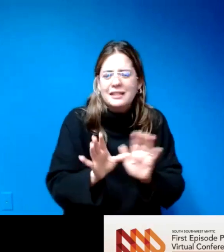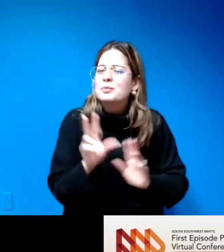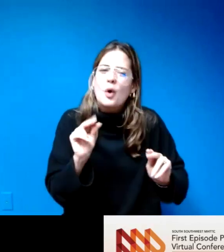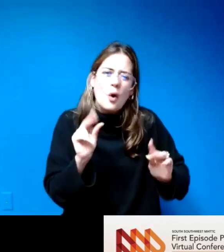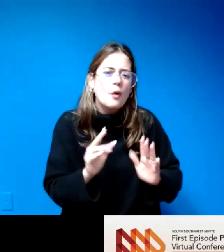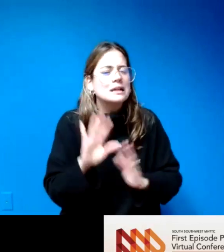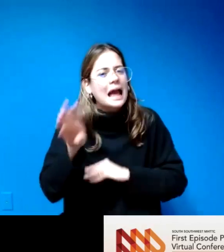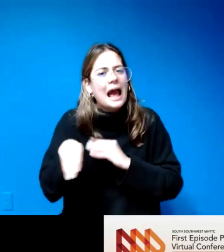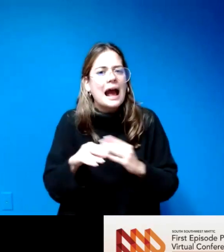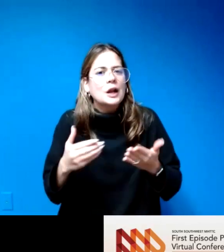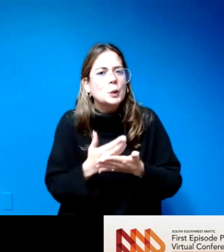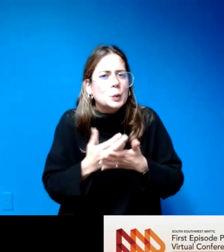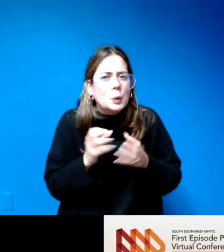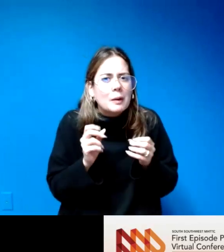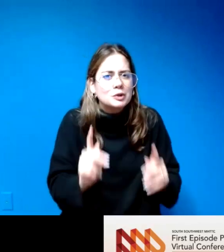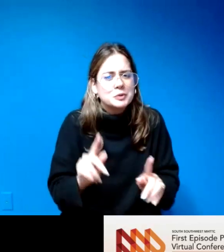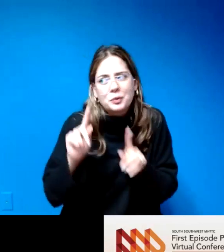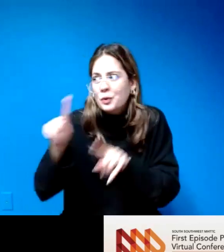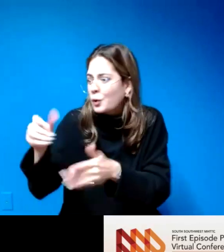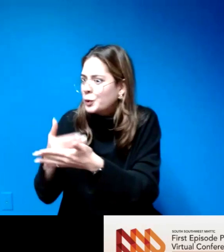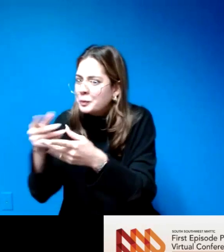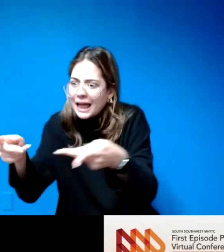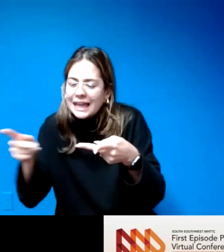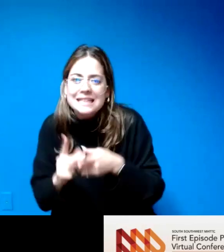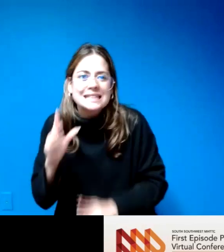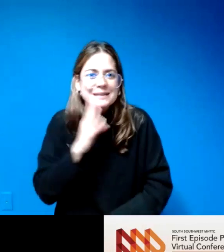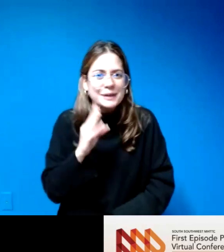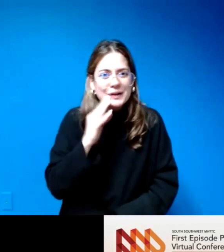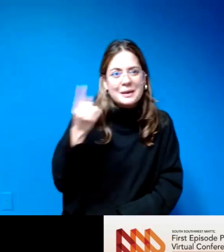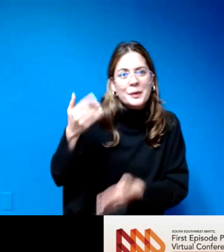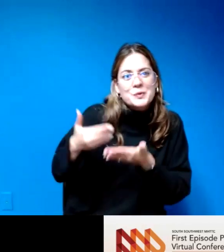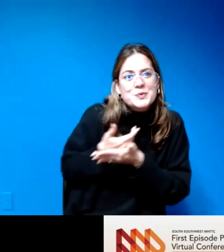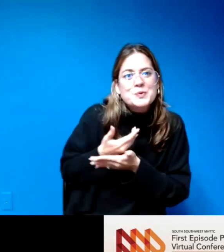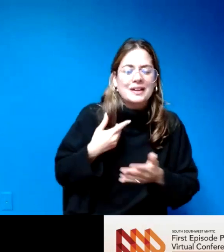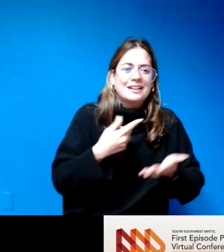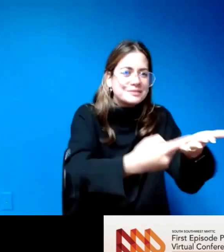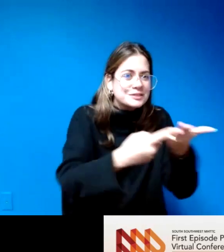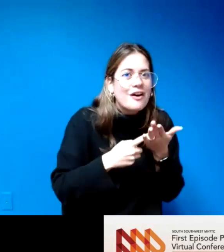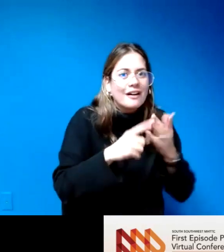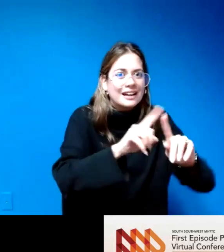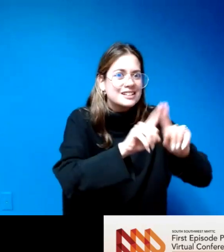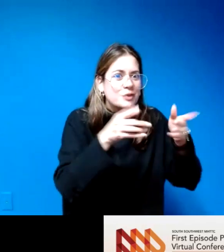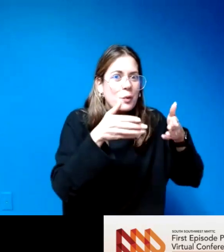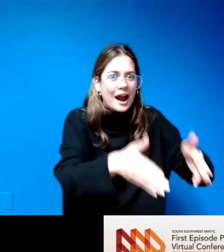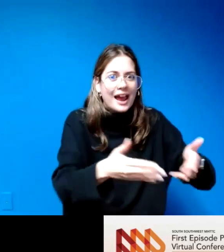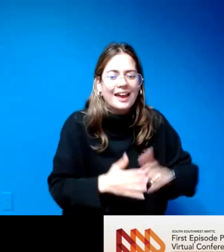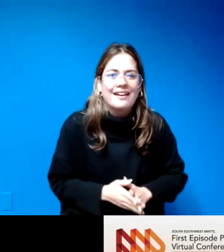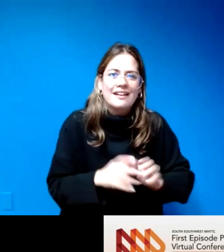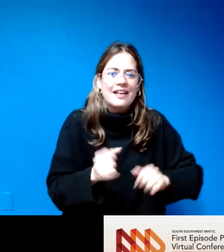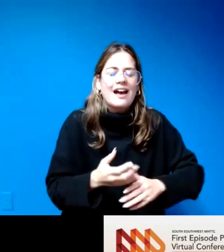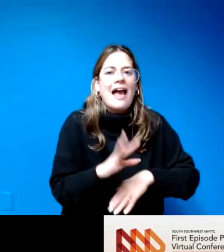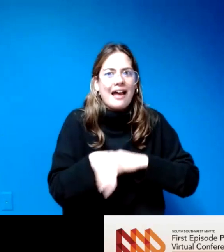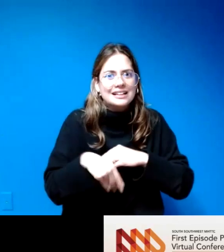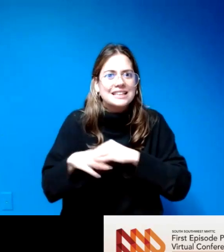opportunities to be in a different place, experience a different thing, talk with each other in a different way, and that builds those layers